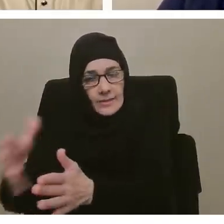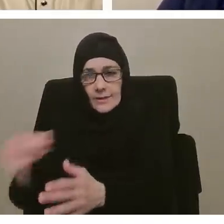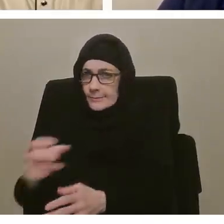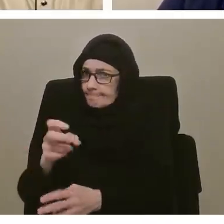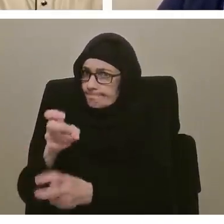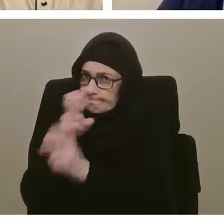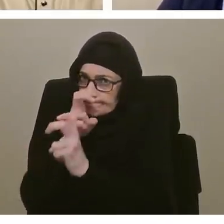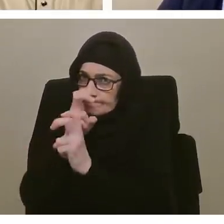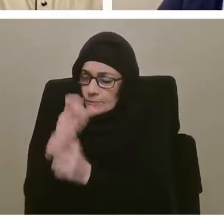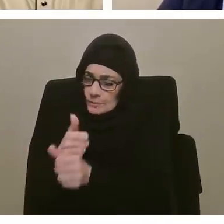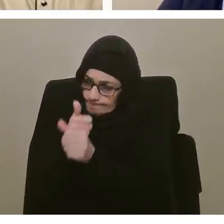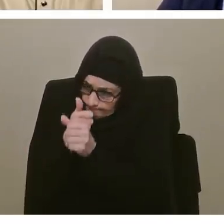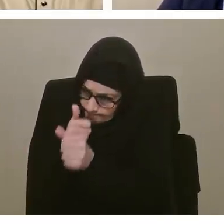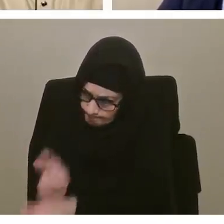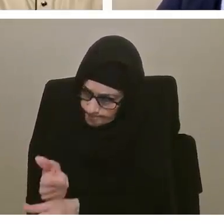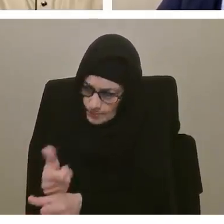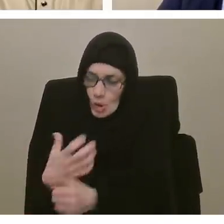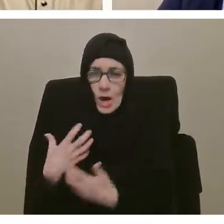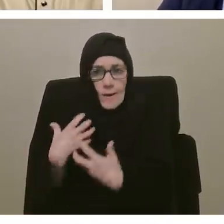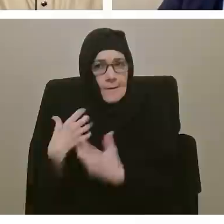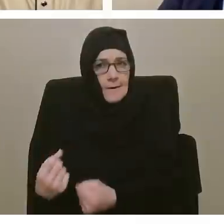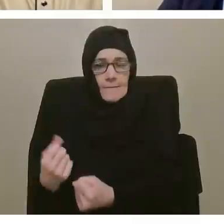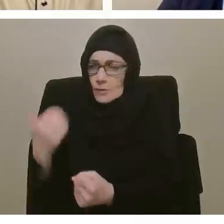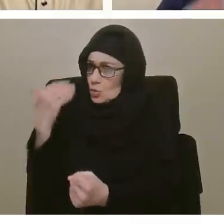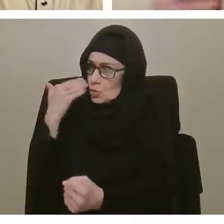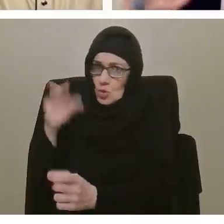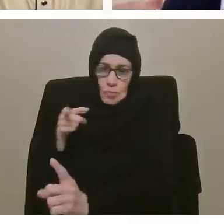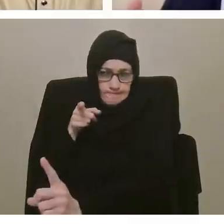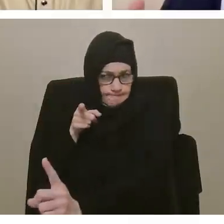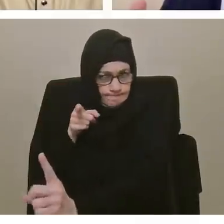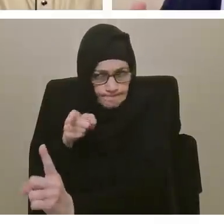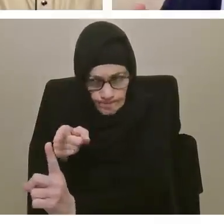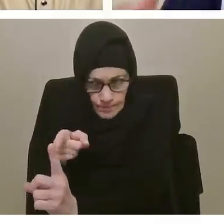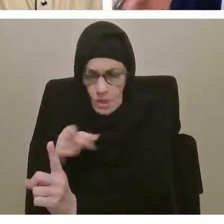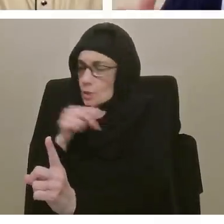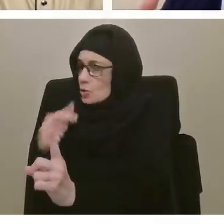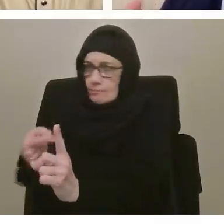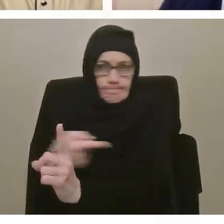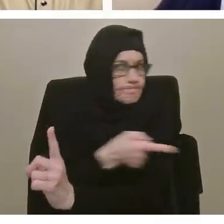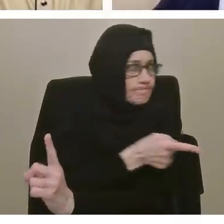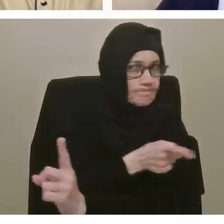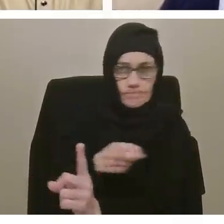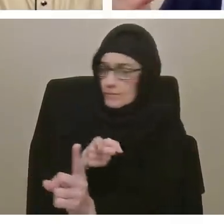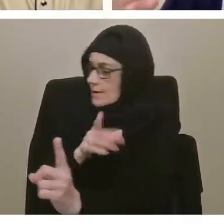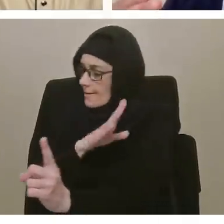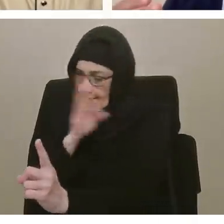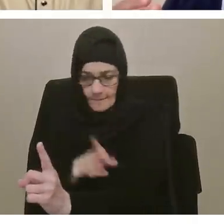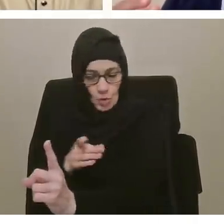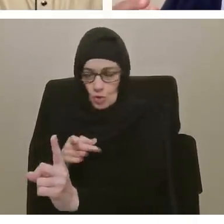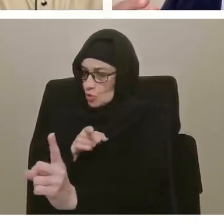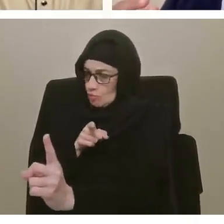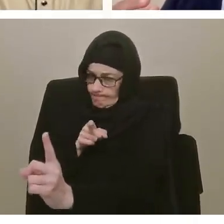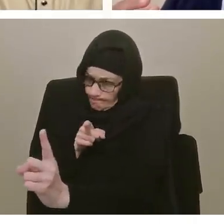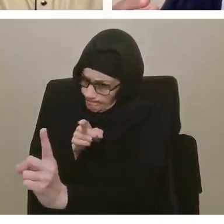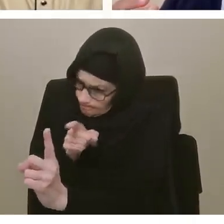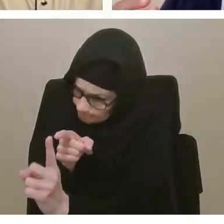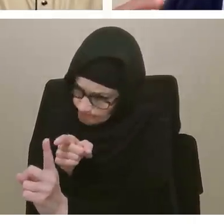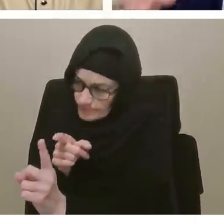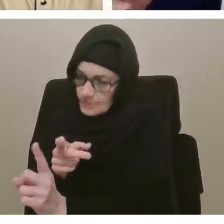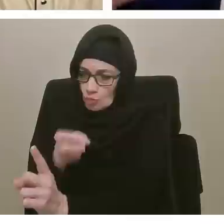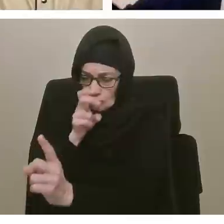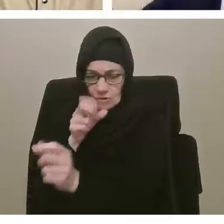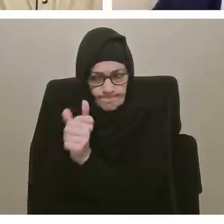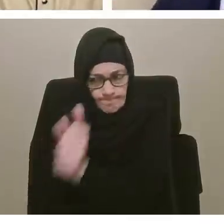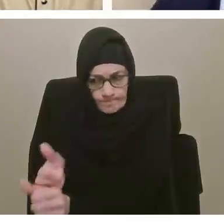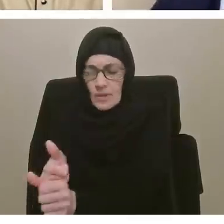anywhere. You're fully confident. You know exactly where you're going. It's unwavering. It's profound. They can throw anything at you, you know,